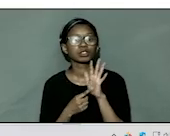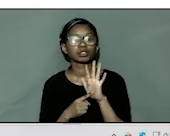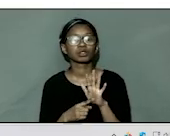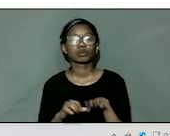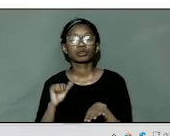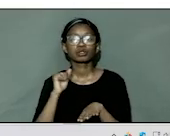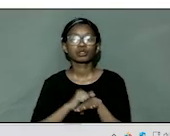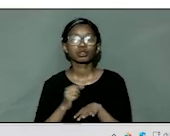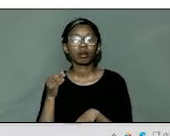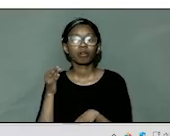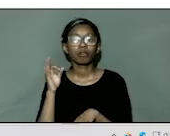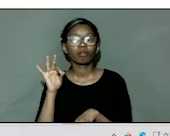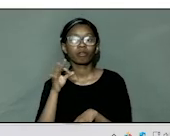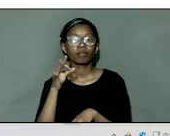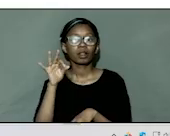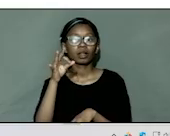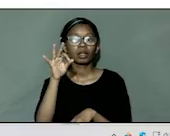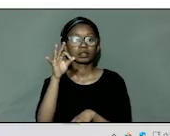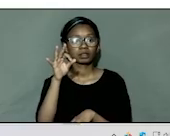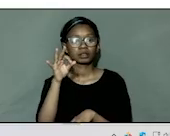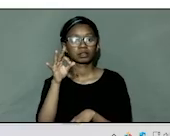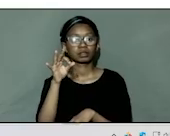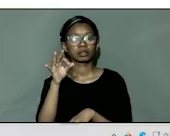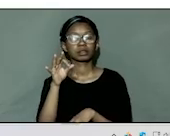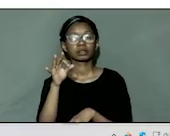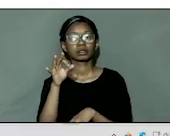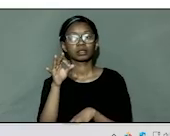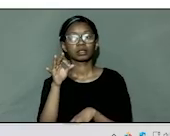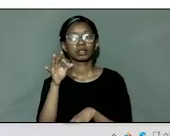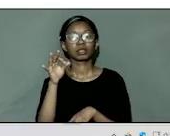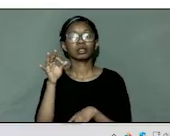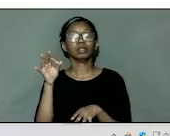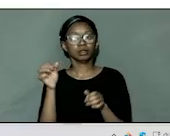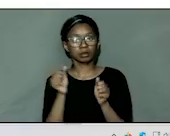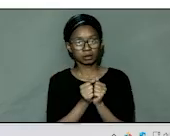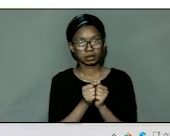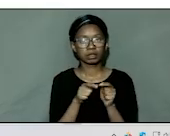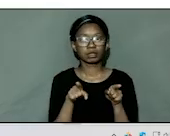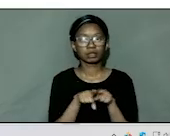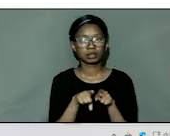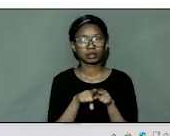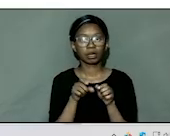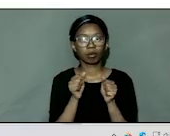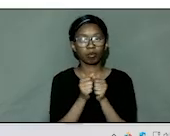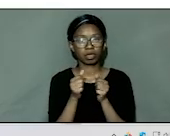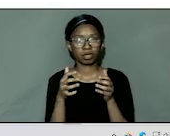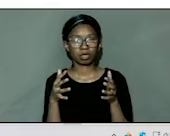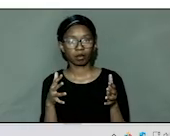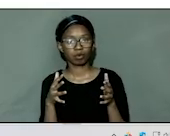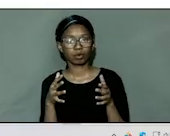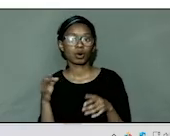stoneflies with and without wings.